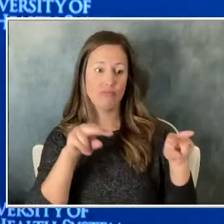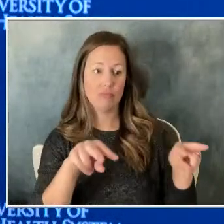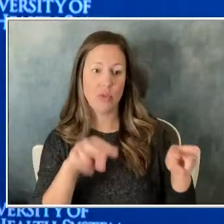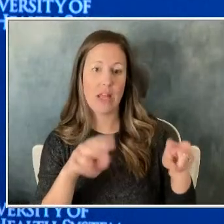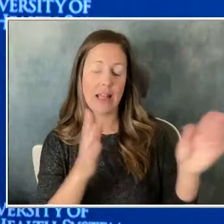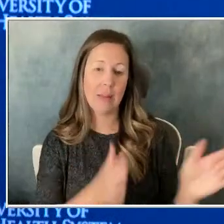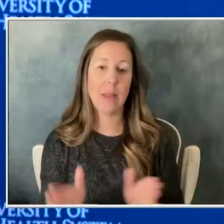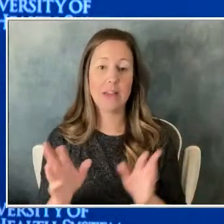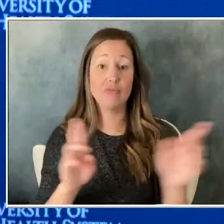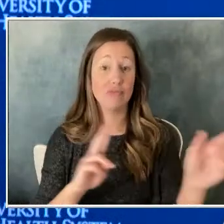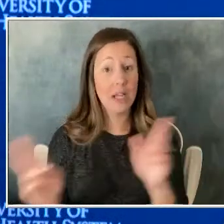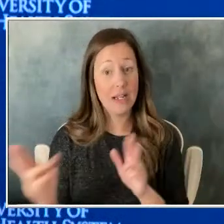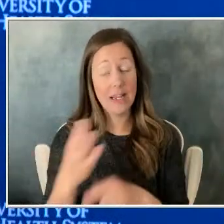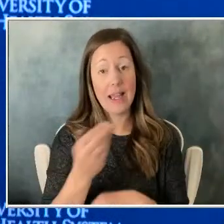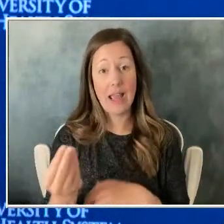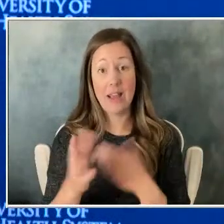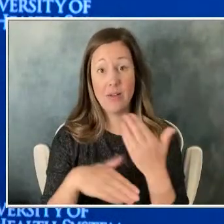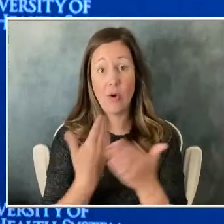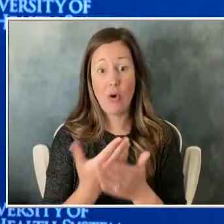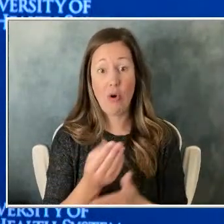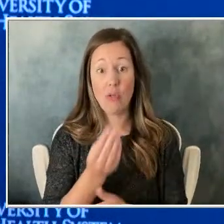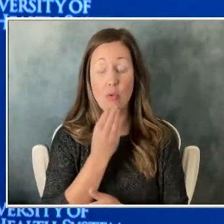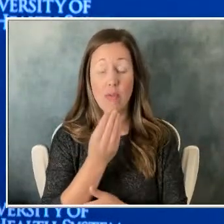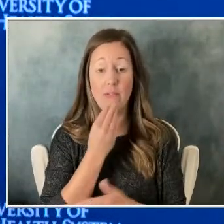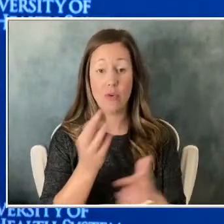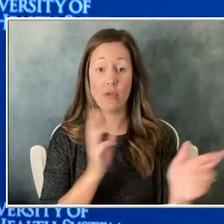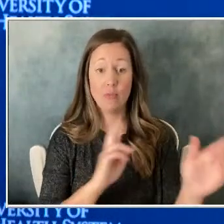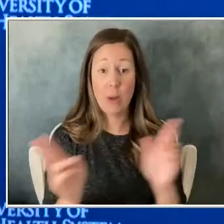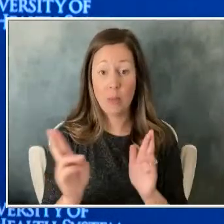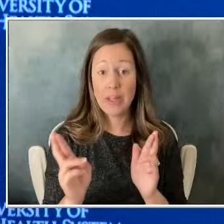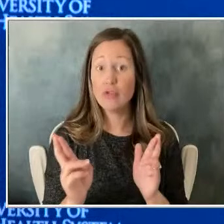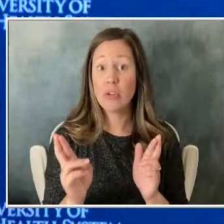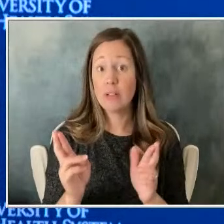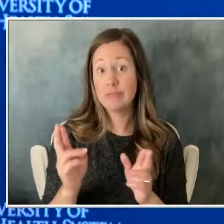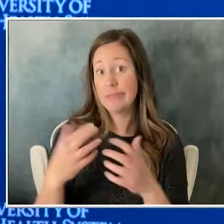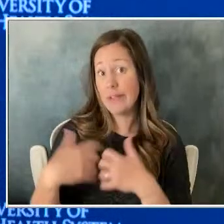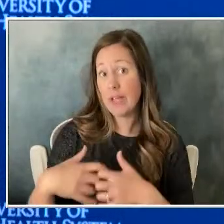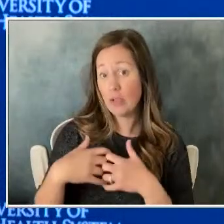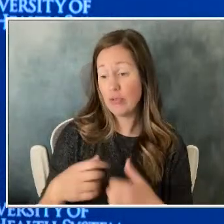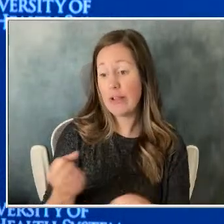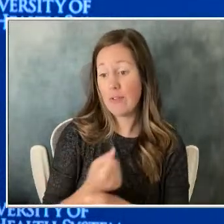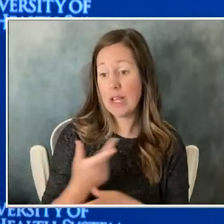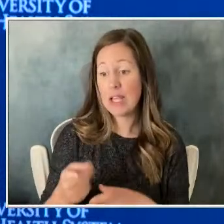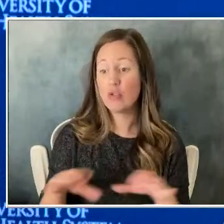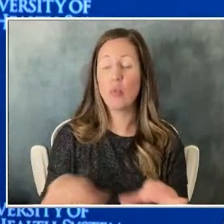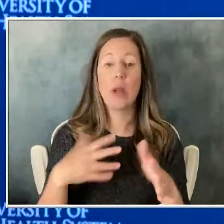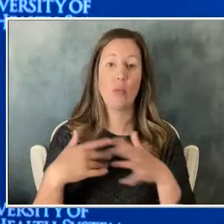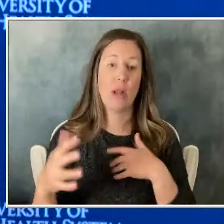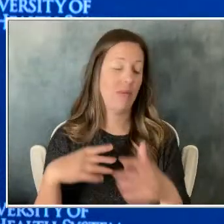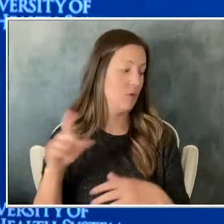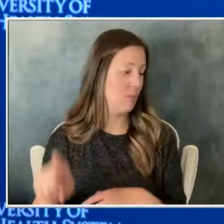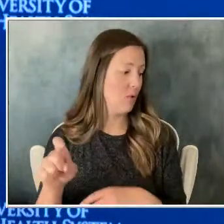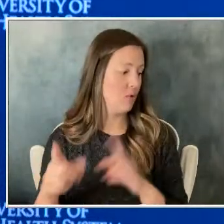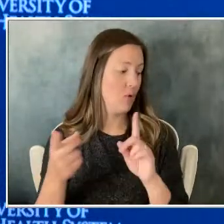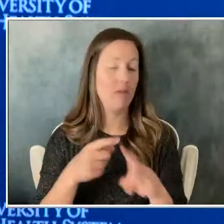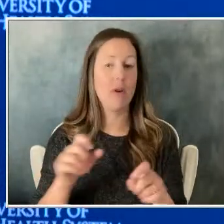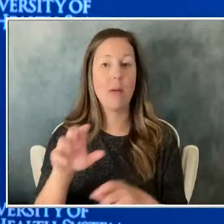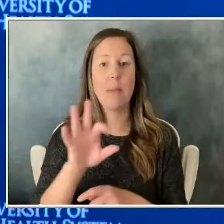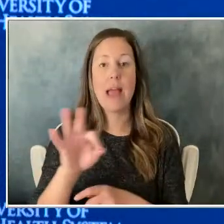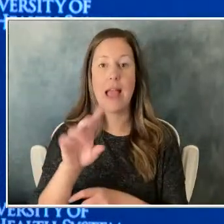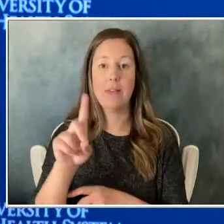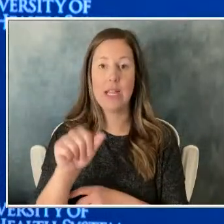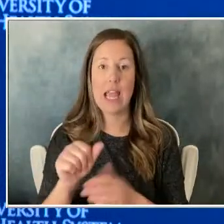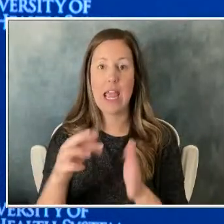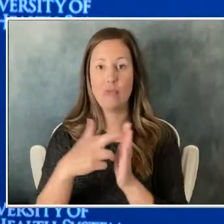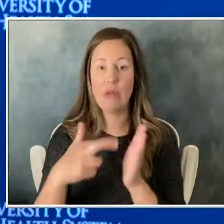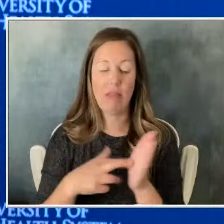that all of those food preparation or production places are doing what they should be from the FDA regulations to make